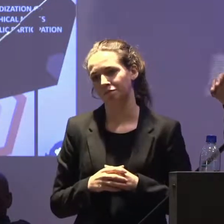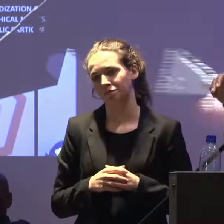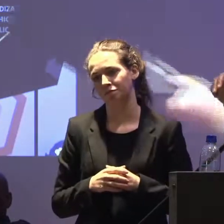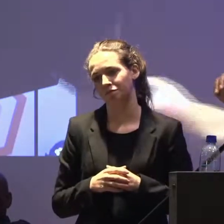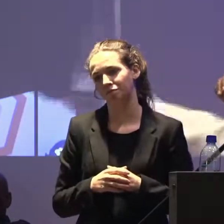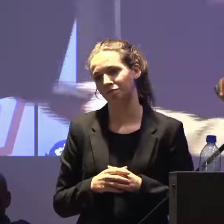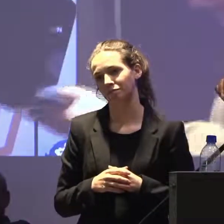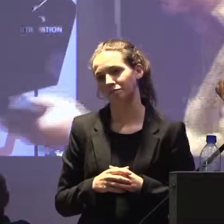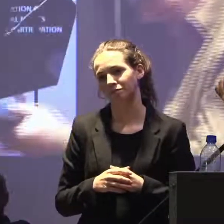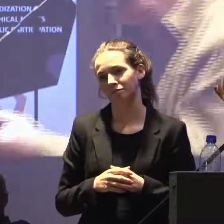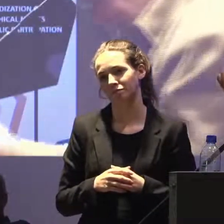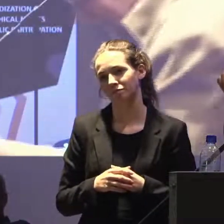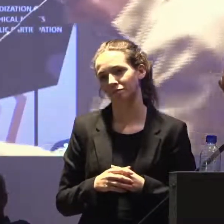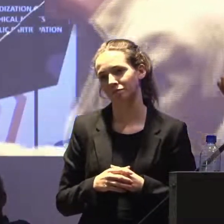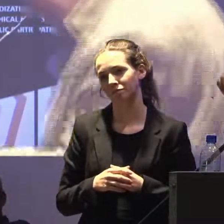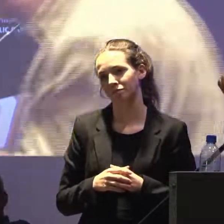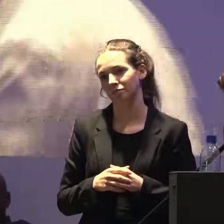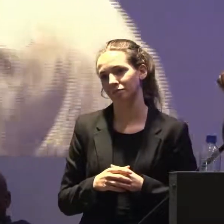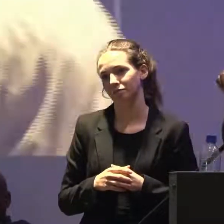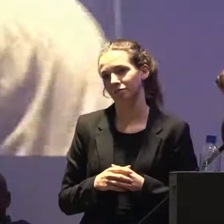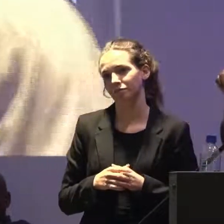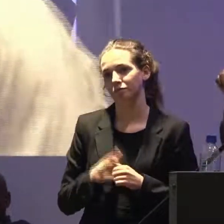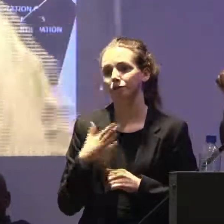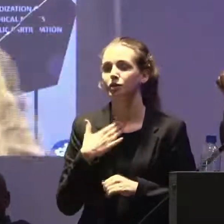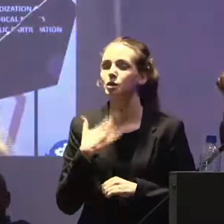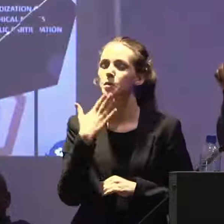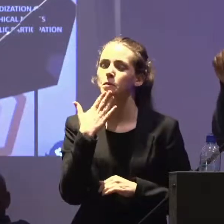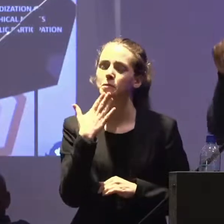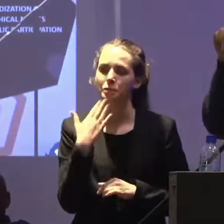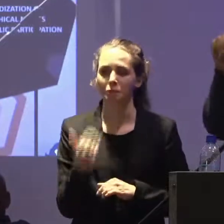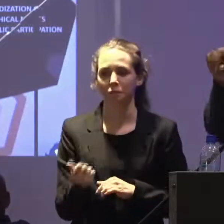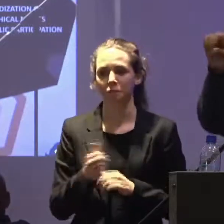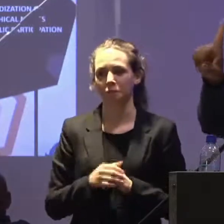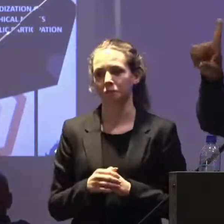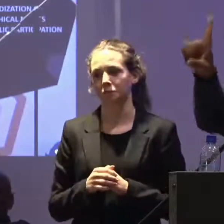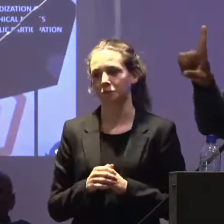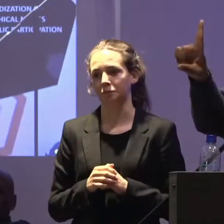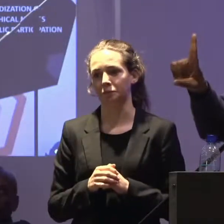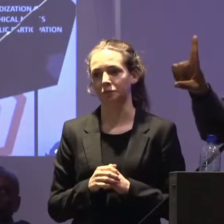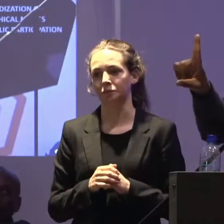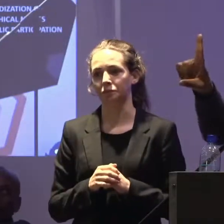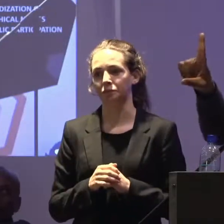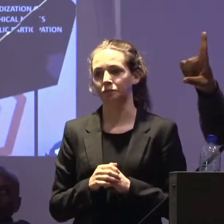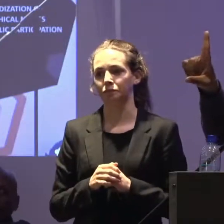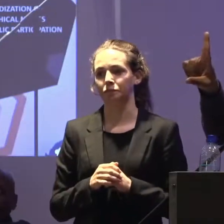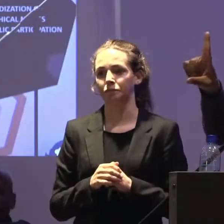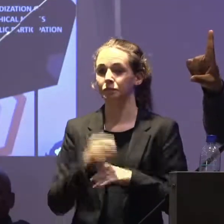But please, when we raise issues,